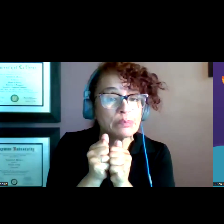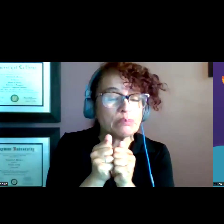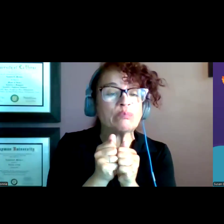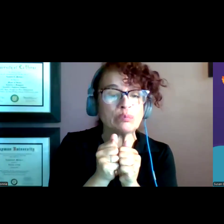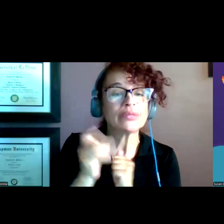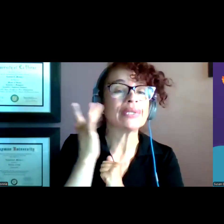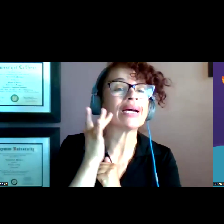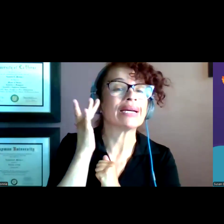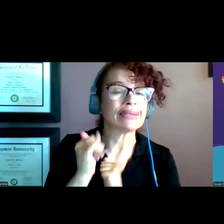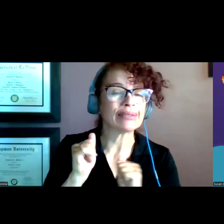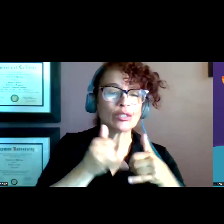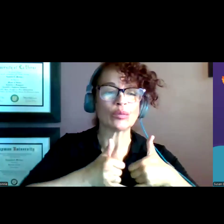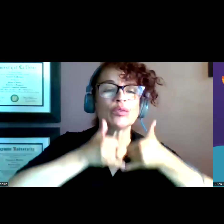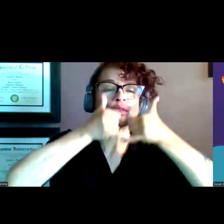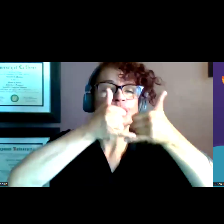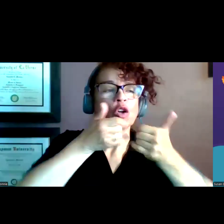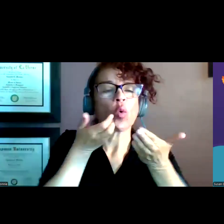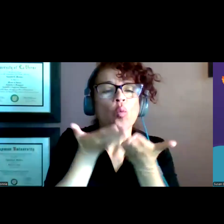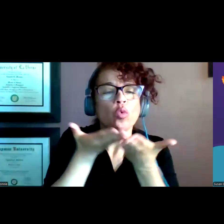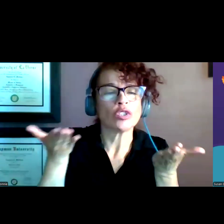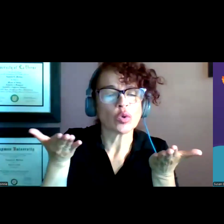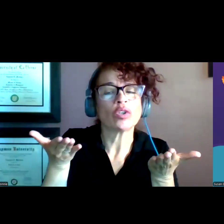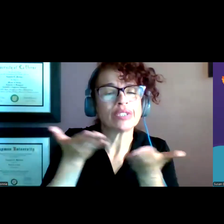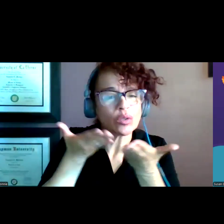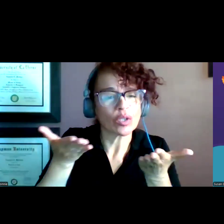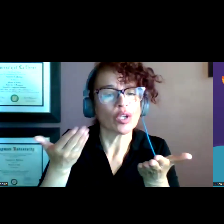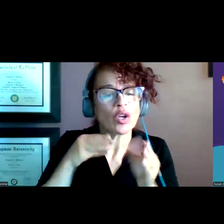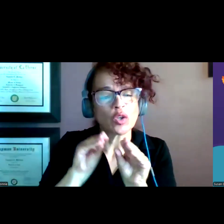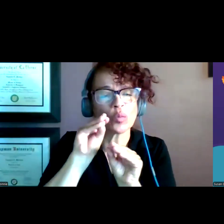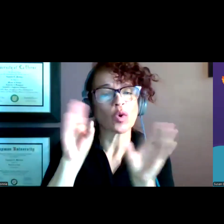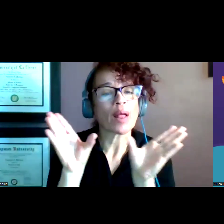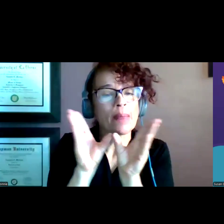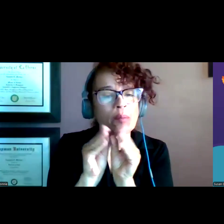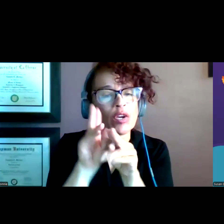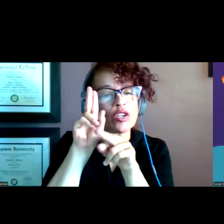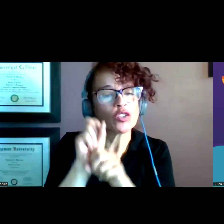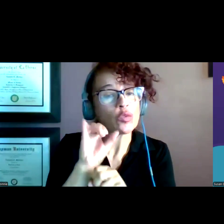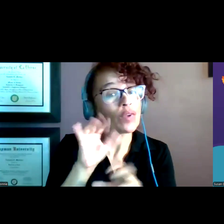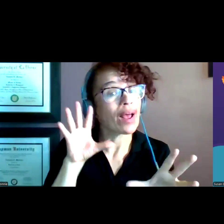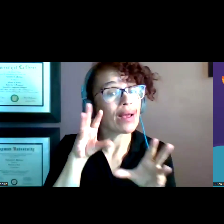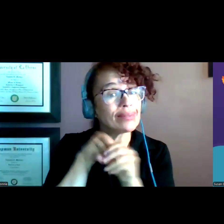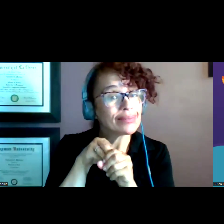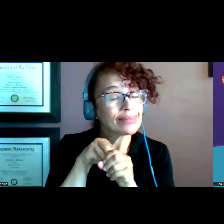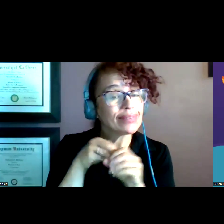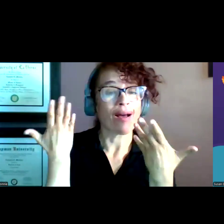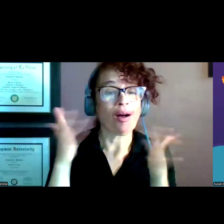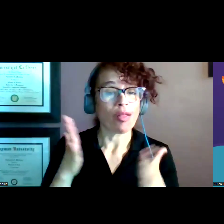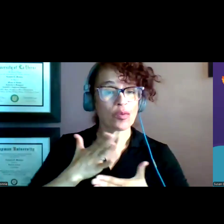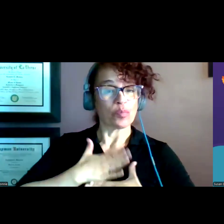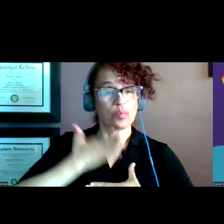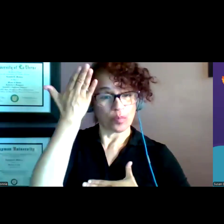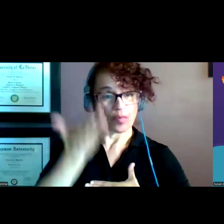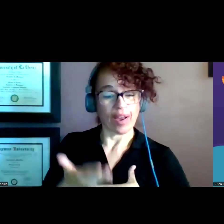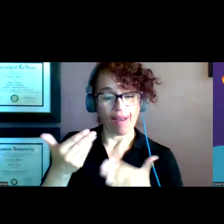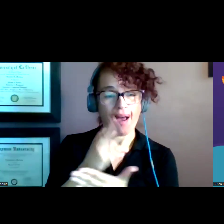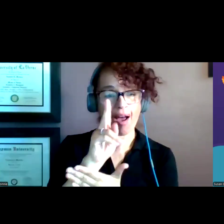that California could be awarded these resources that we will put to immediate use. And that concludes all of my